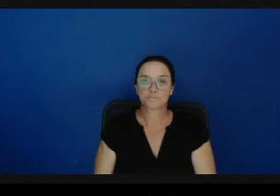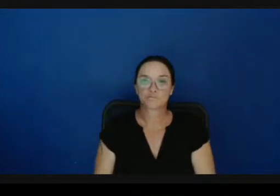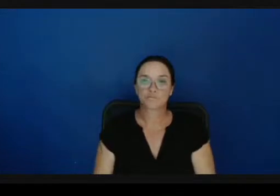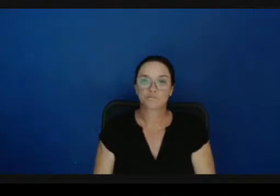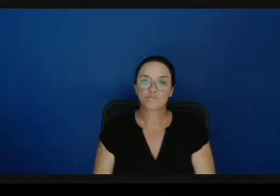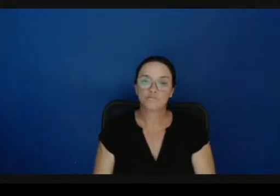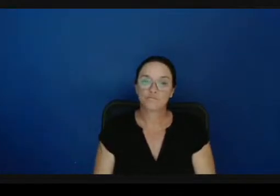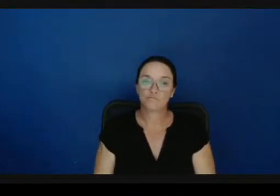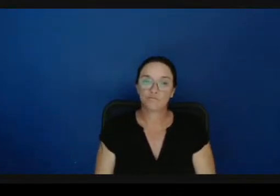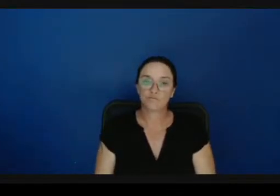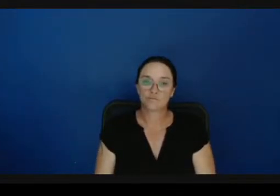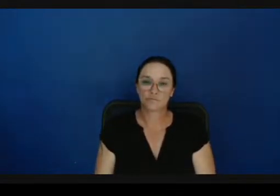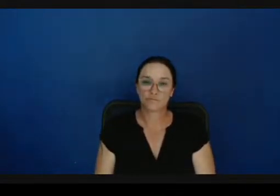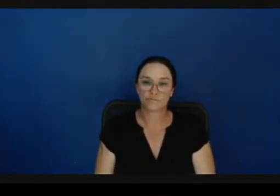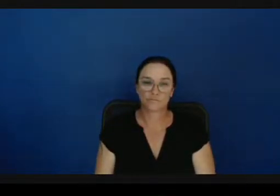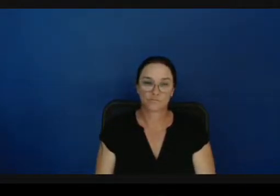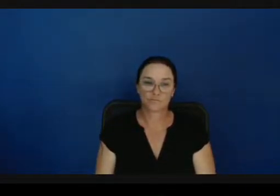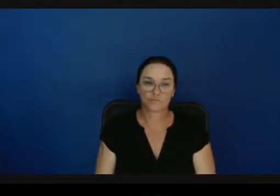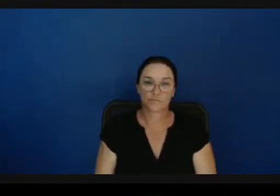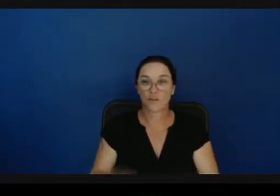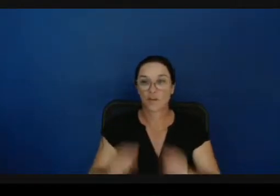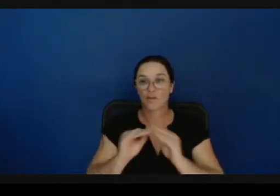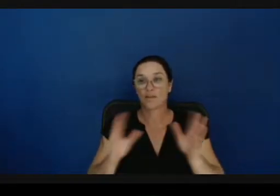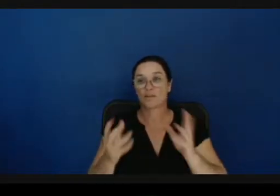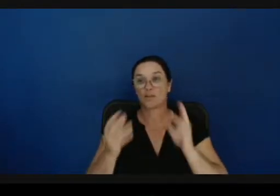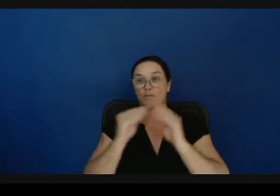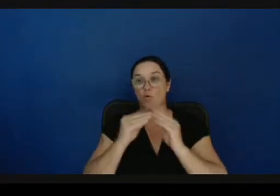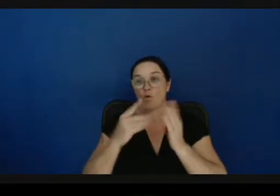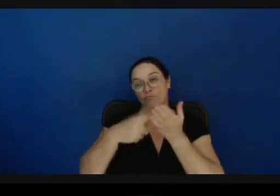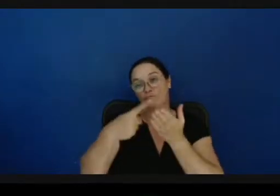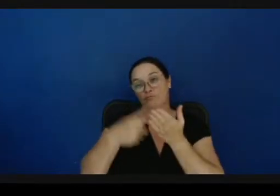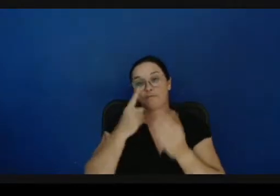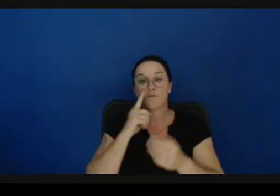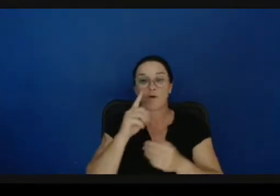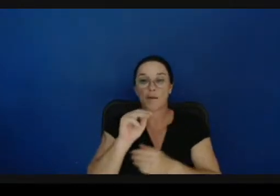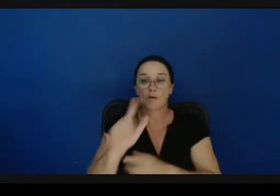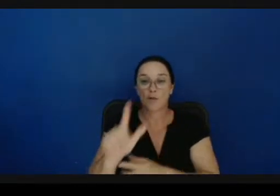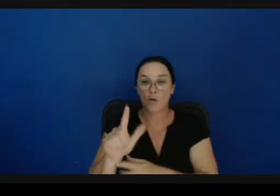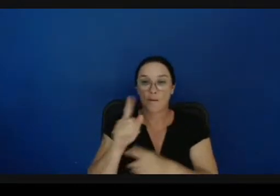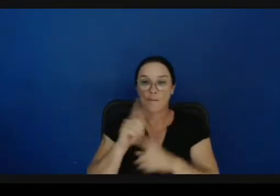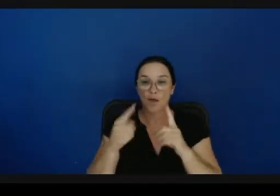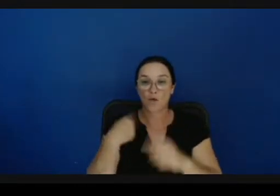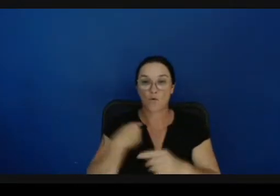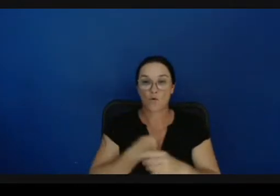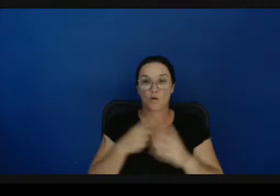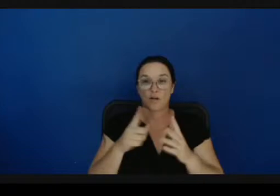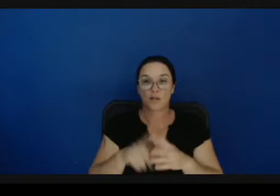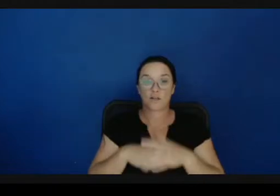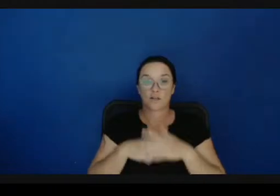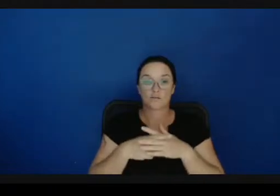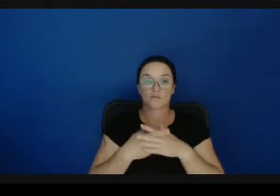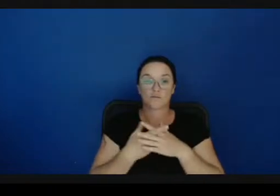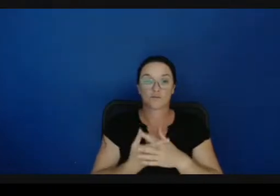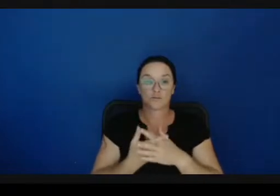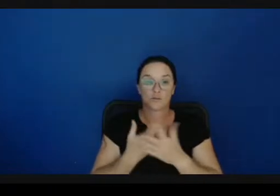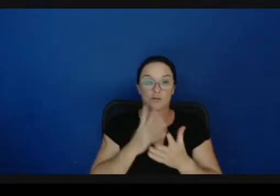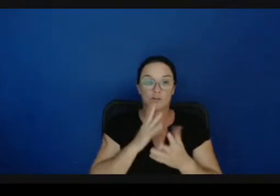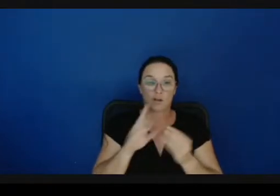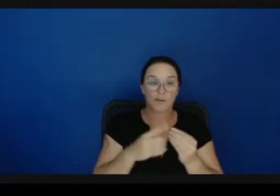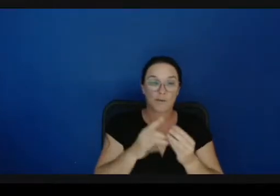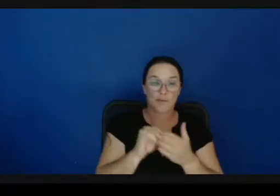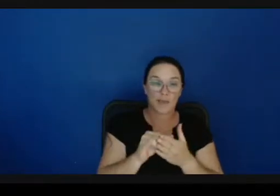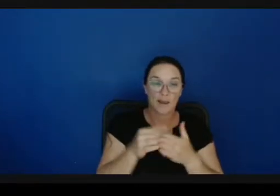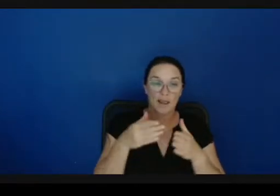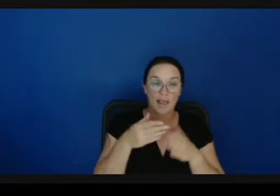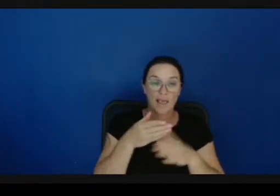Yeah. So there's obviously a lot more to talk about Mauna Loa. We just thought we would take this as our second crack at it, after letting